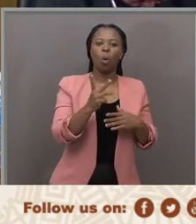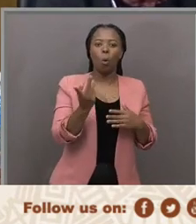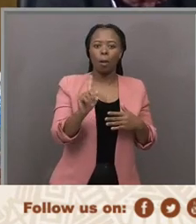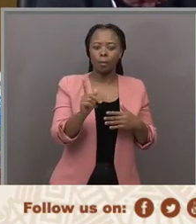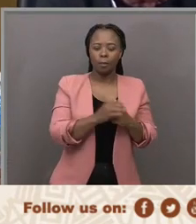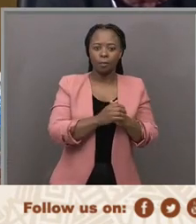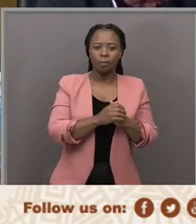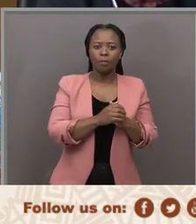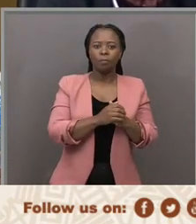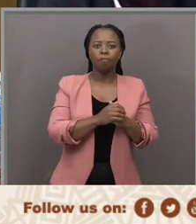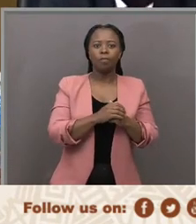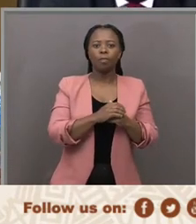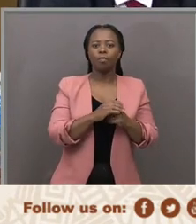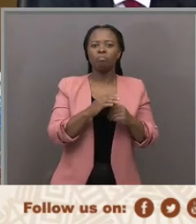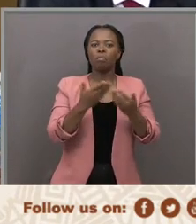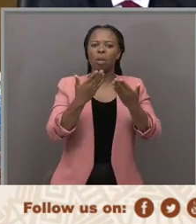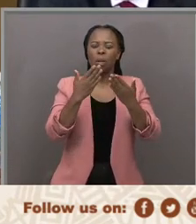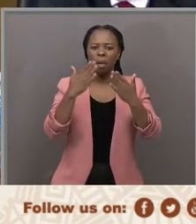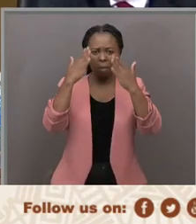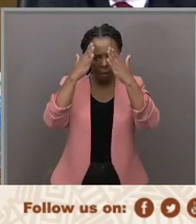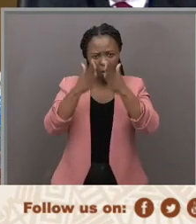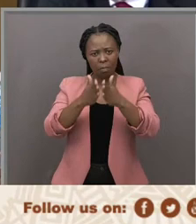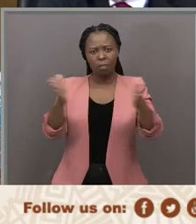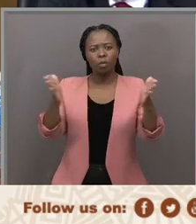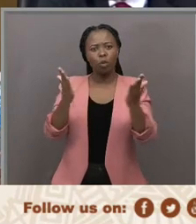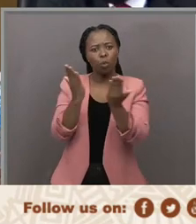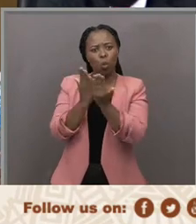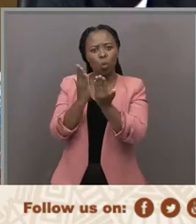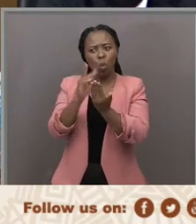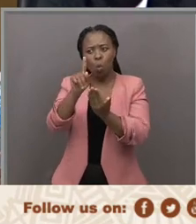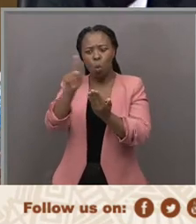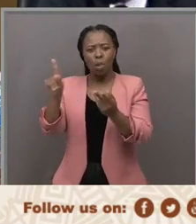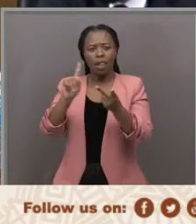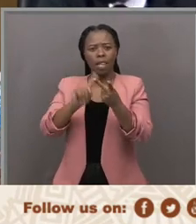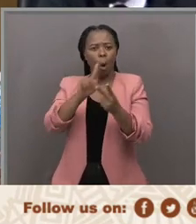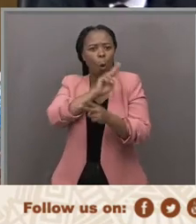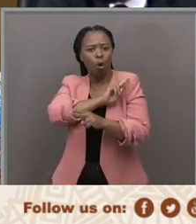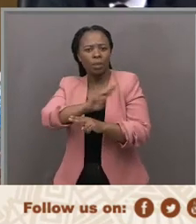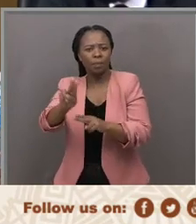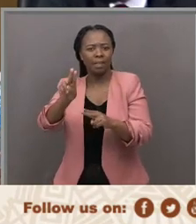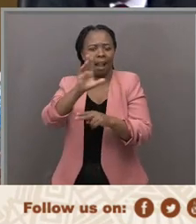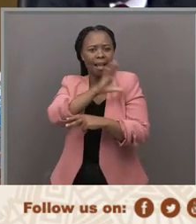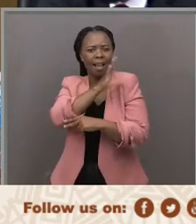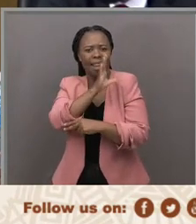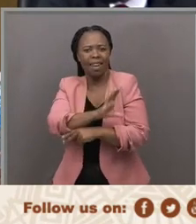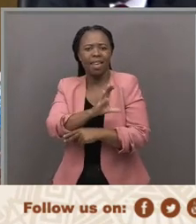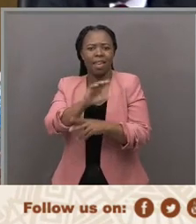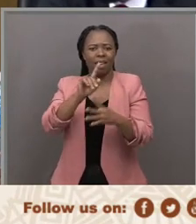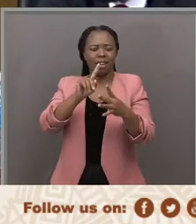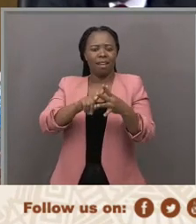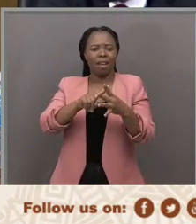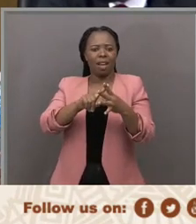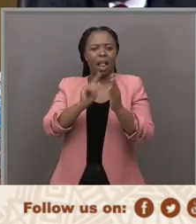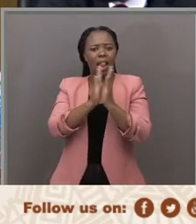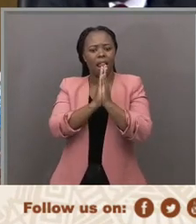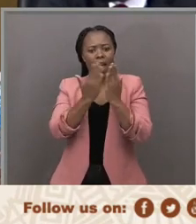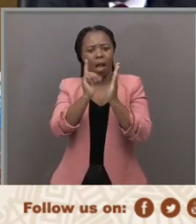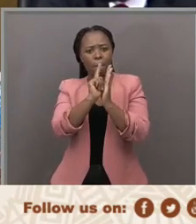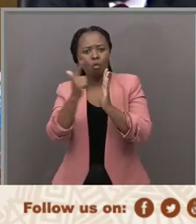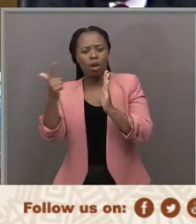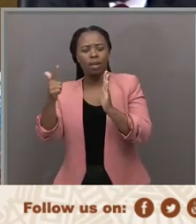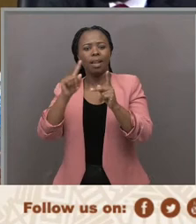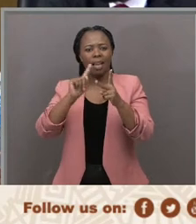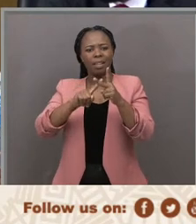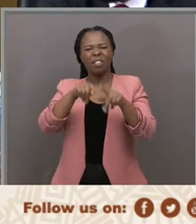broadband to schools, more schools, to our hospitals, to our clinics, to our libraries, and various government offices in